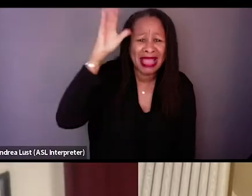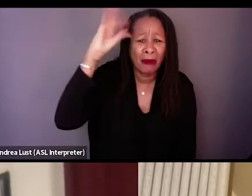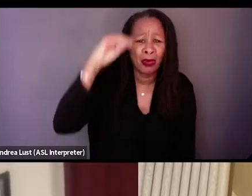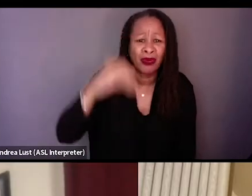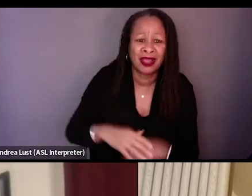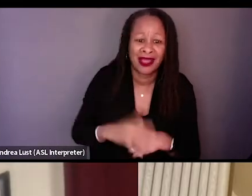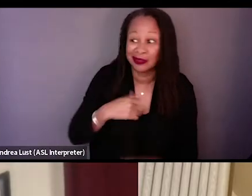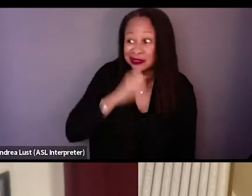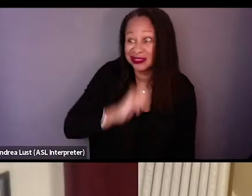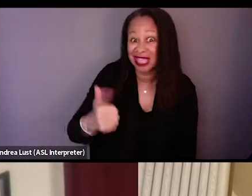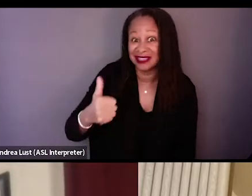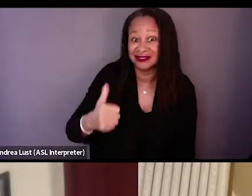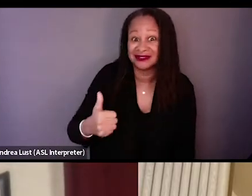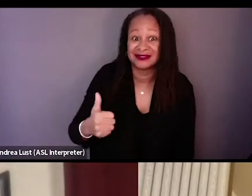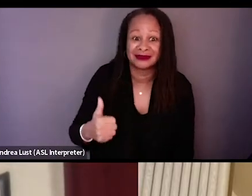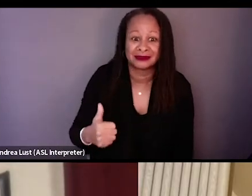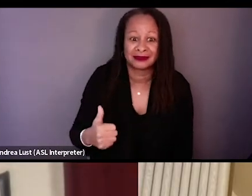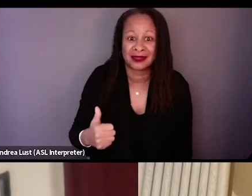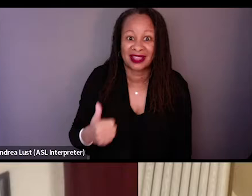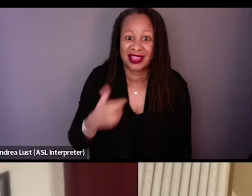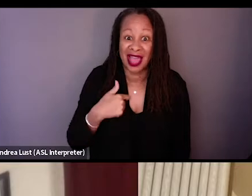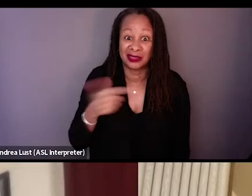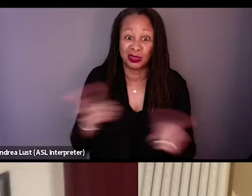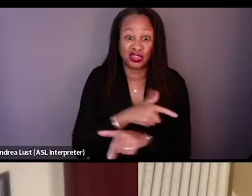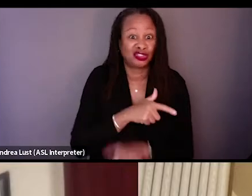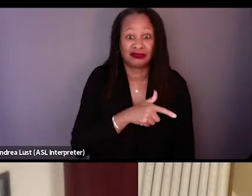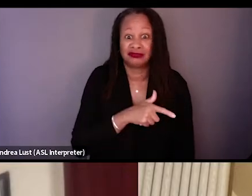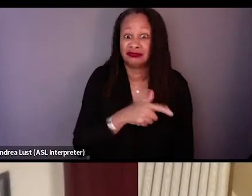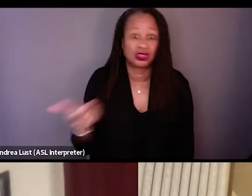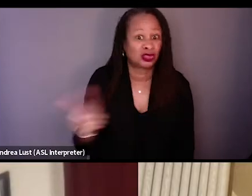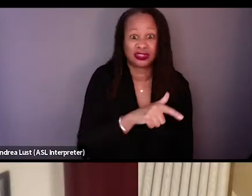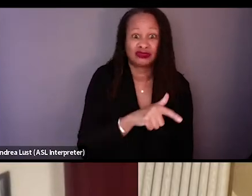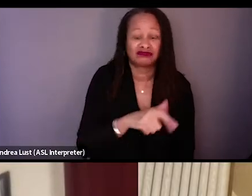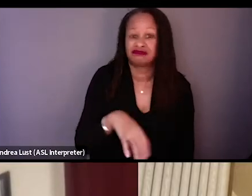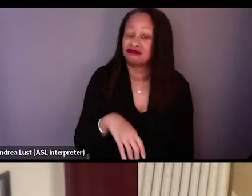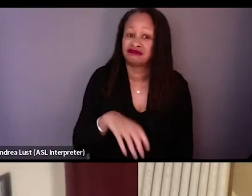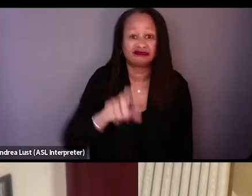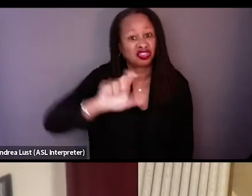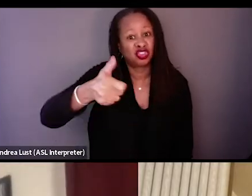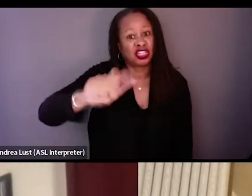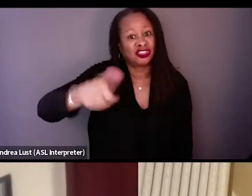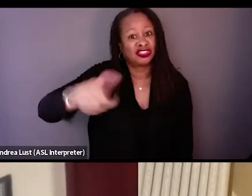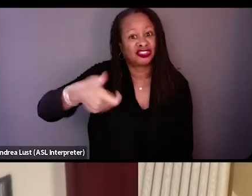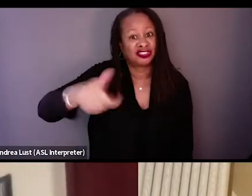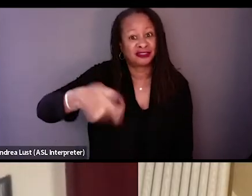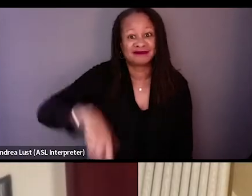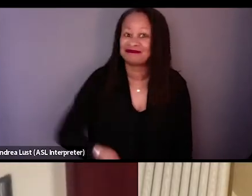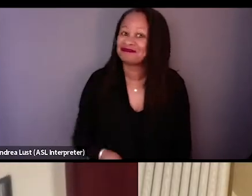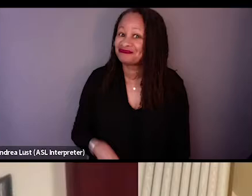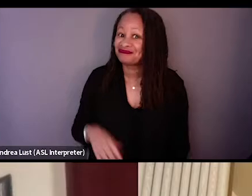been 10. And you know what? Click the switch. It certainly did. Very